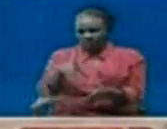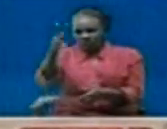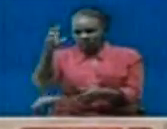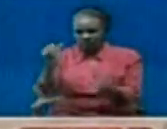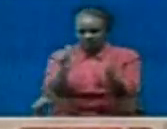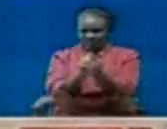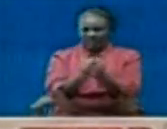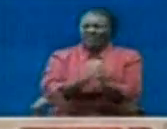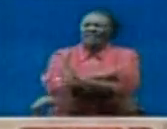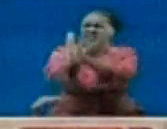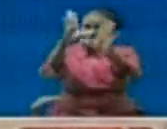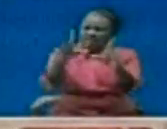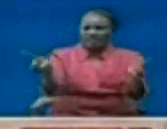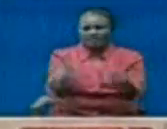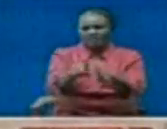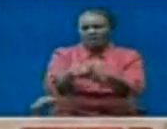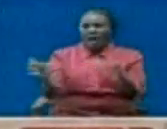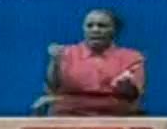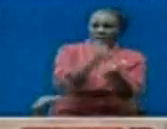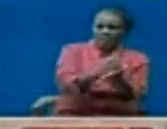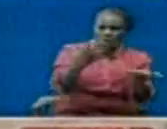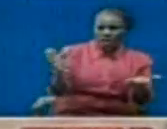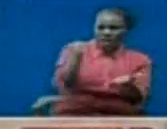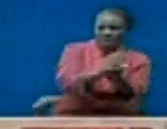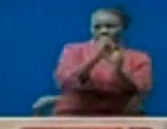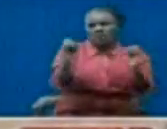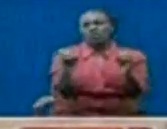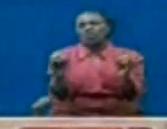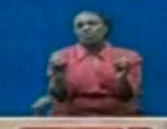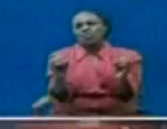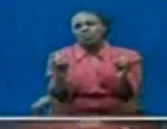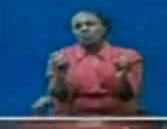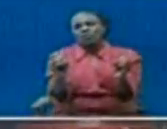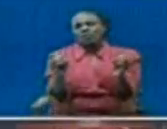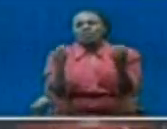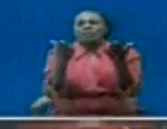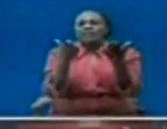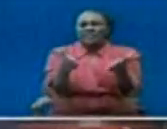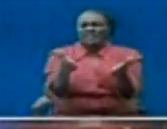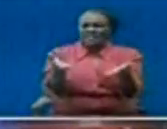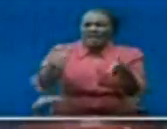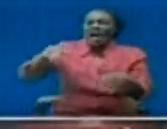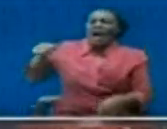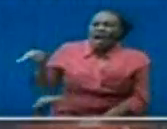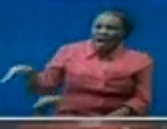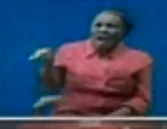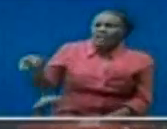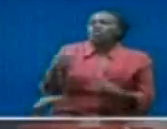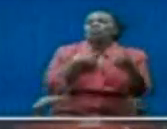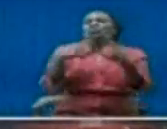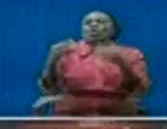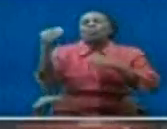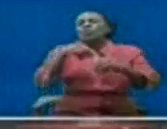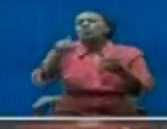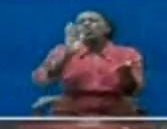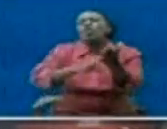2010, the issue was clear: do we adapt or not? It's either or. Now, this, it's very premature to talk about, because you do not know what